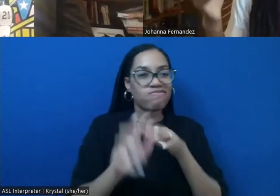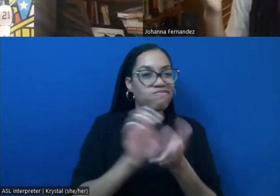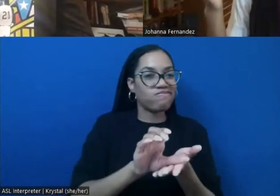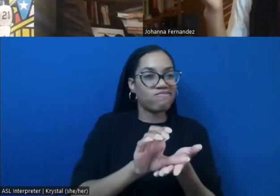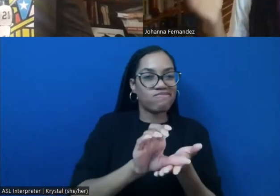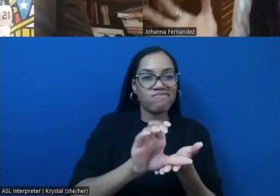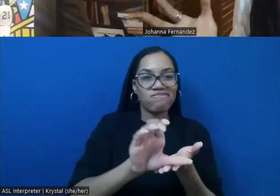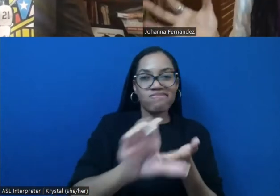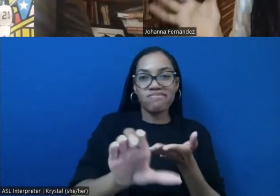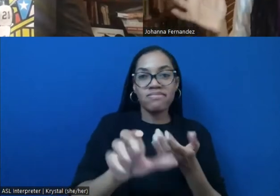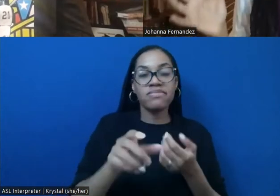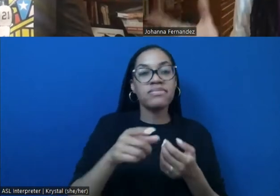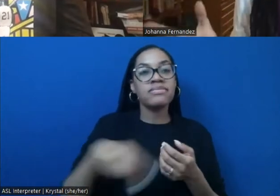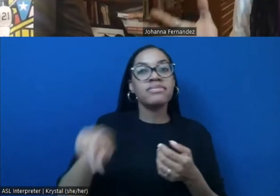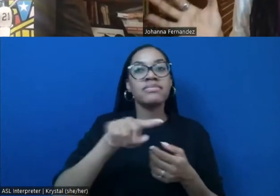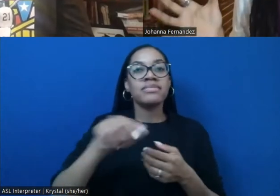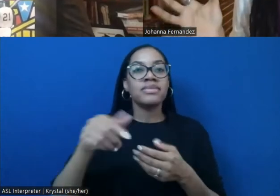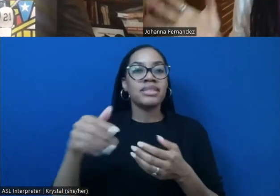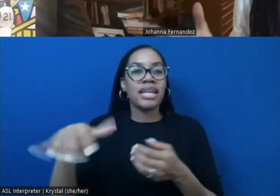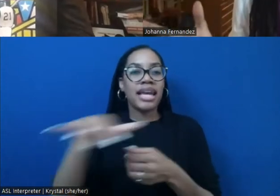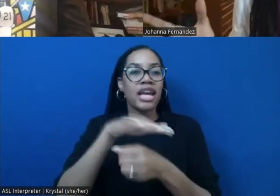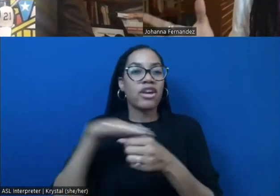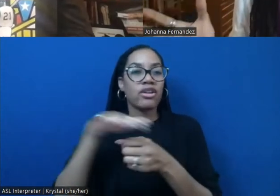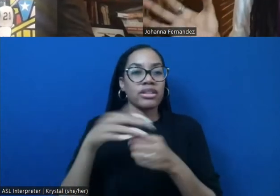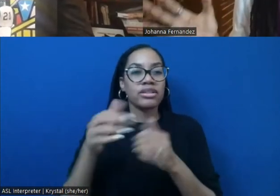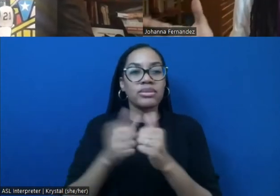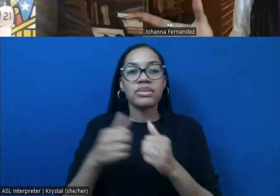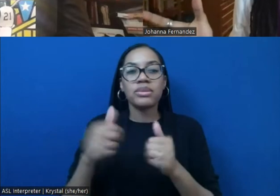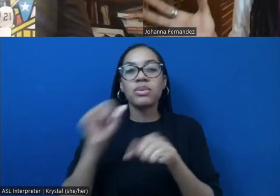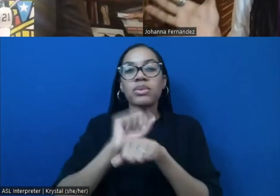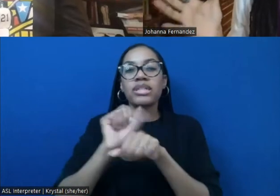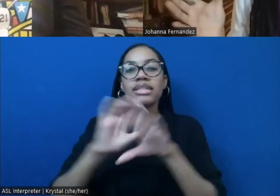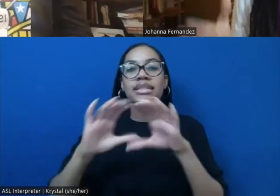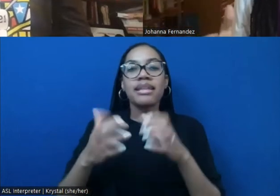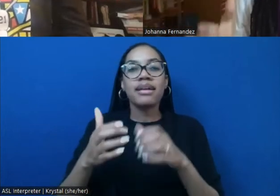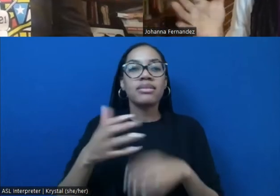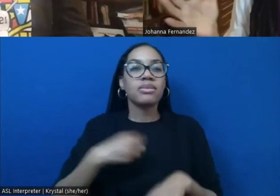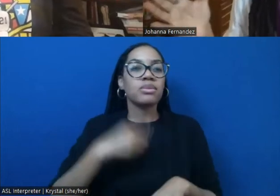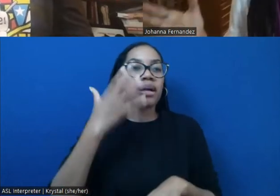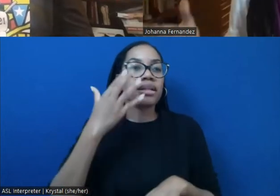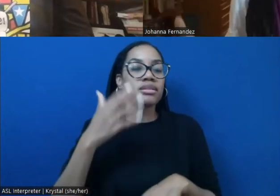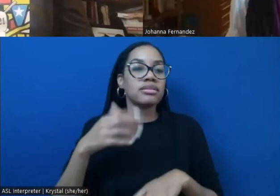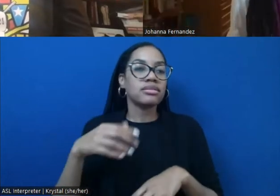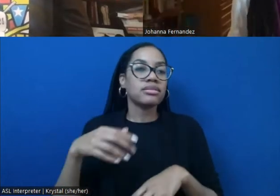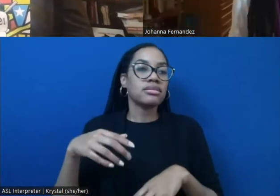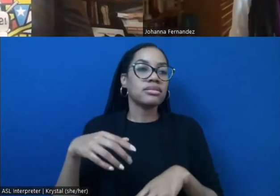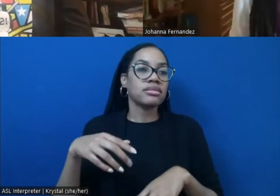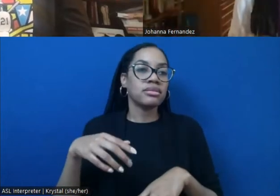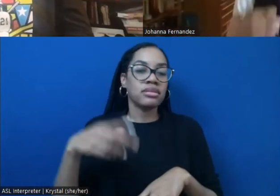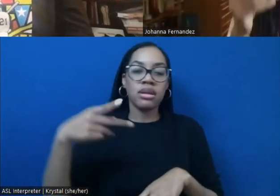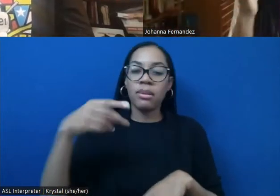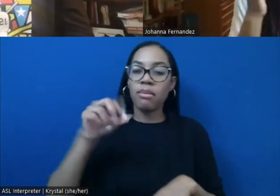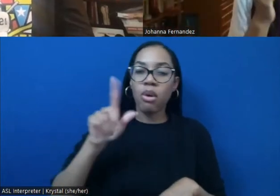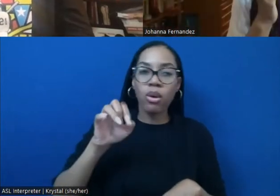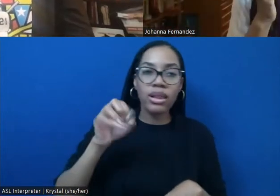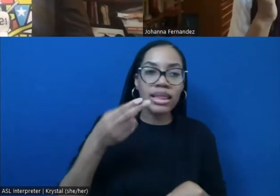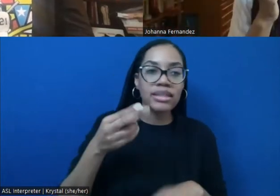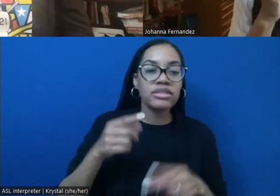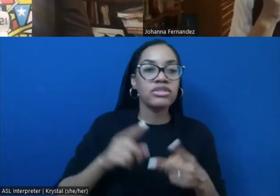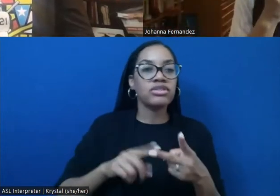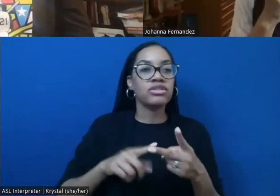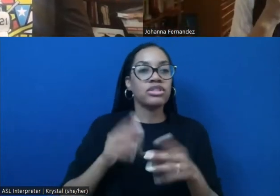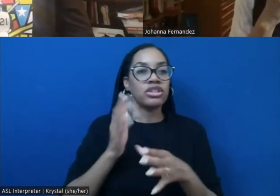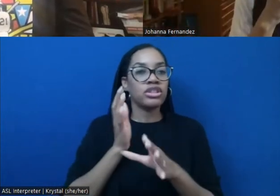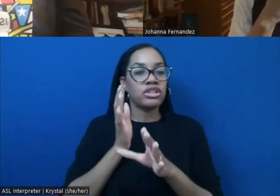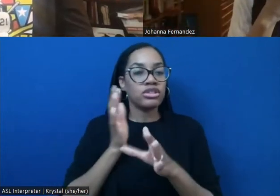by working class white ethnic groups, the Polish, the Germans, the Irish